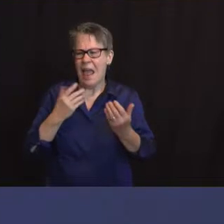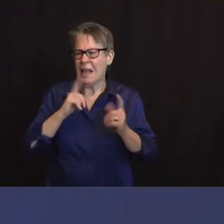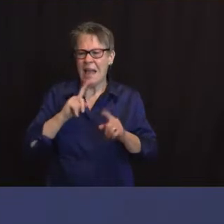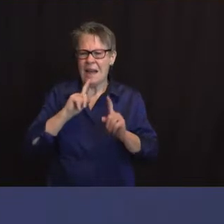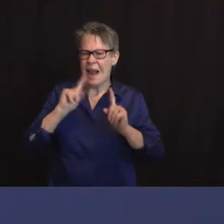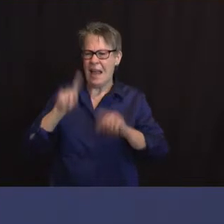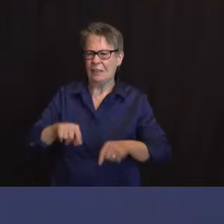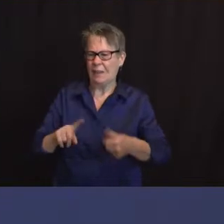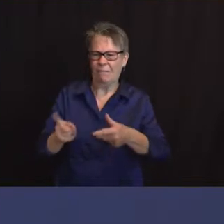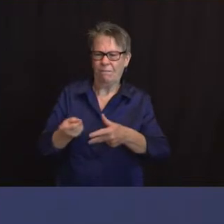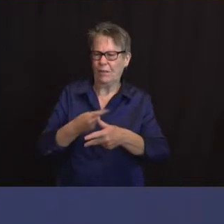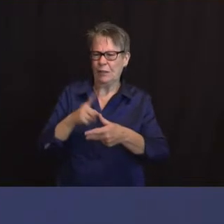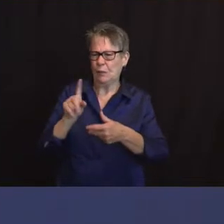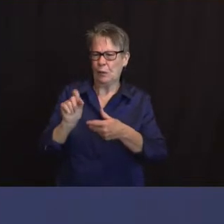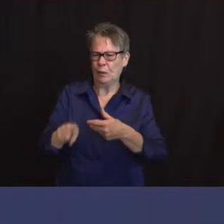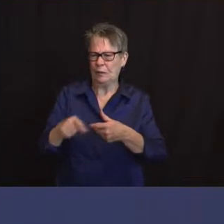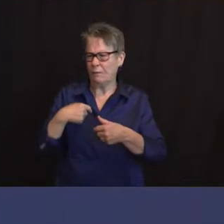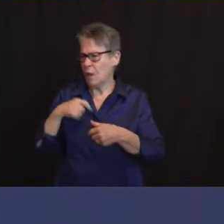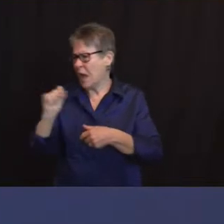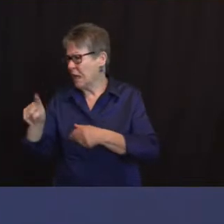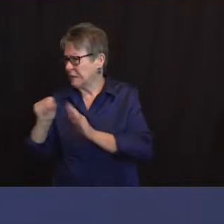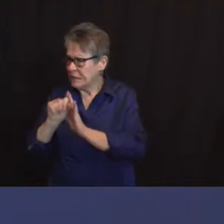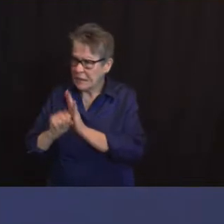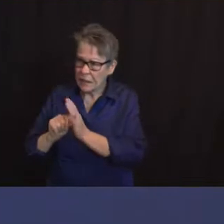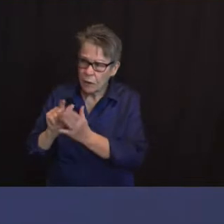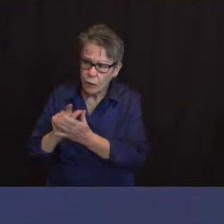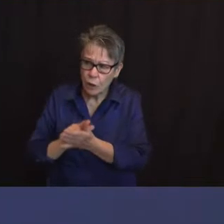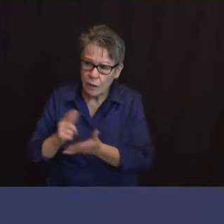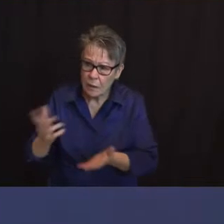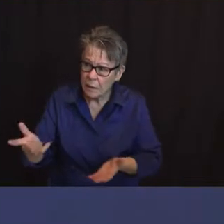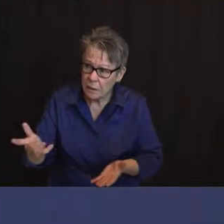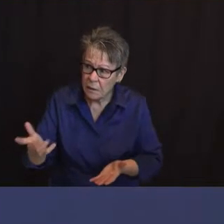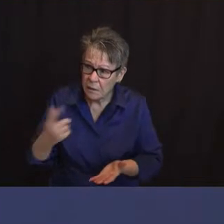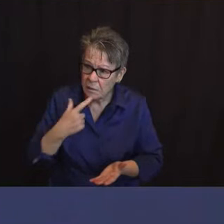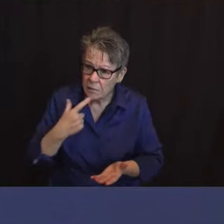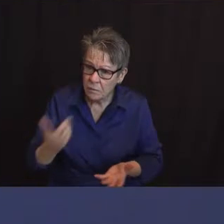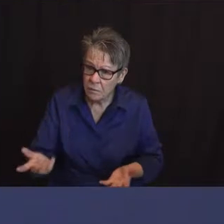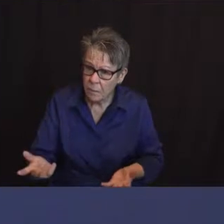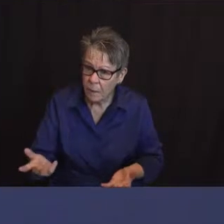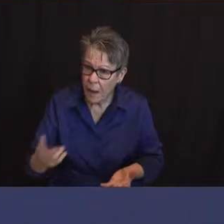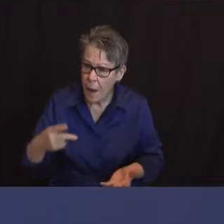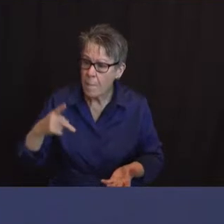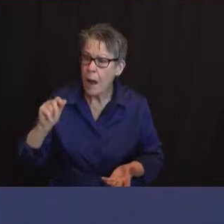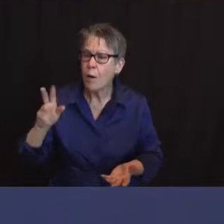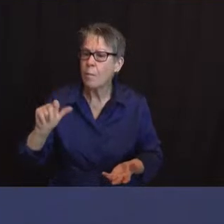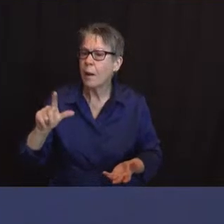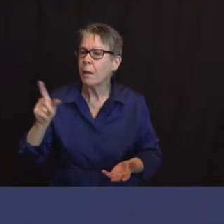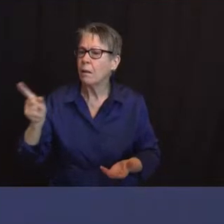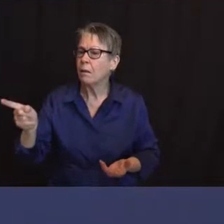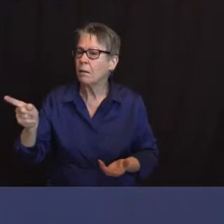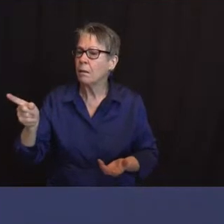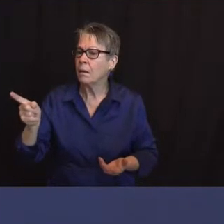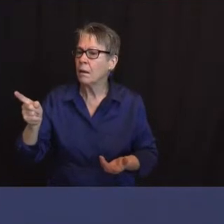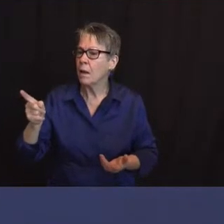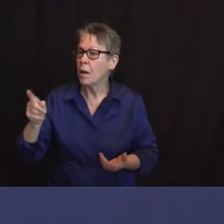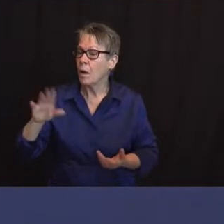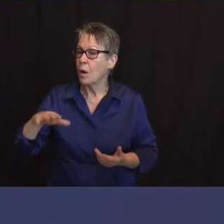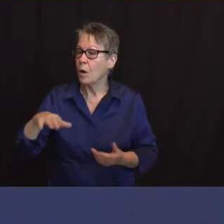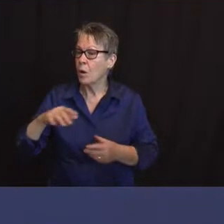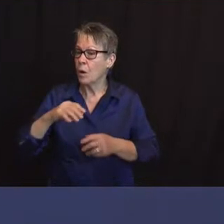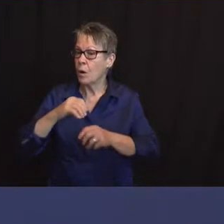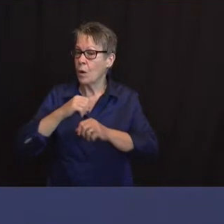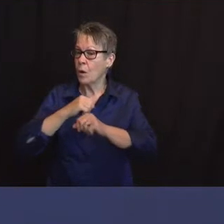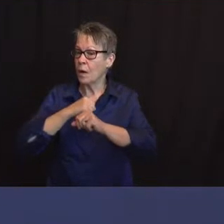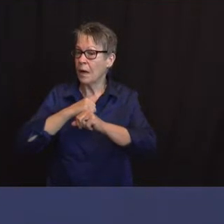to you? So the immunity protections that you mentioned are currently codified in law. If there's a desire to revisit them, we'll talk